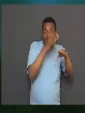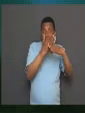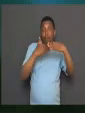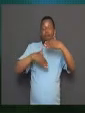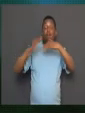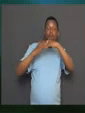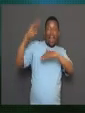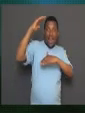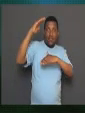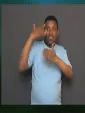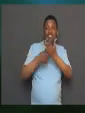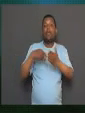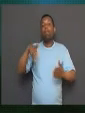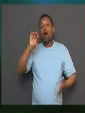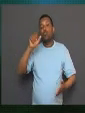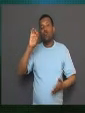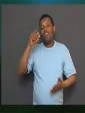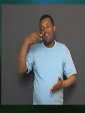is the mesosphere.